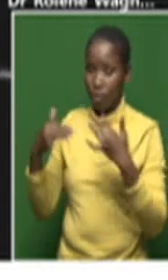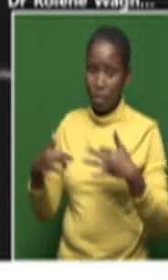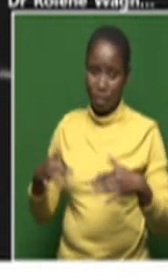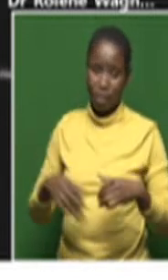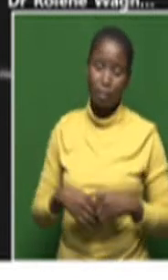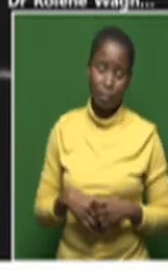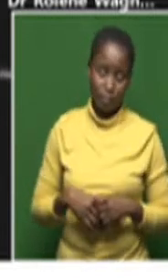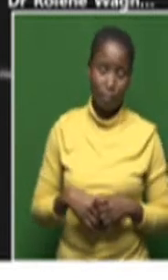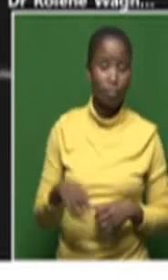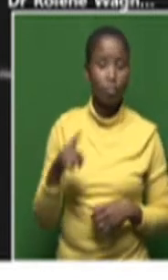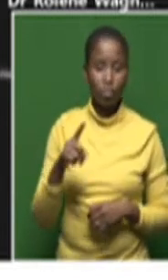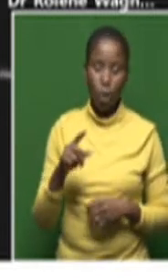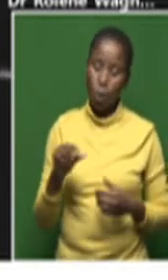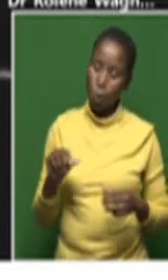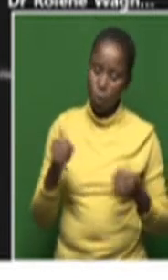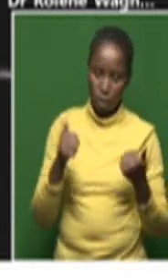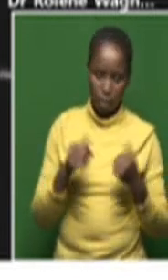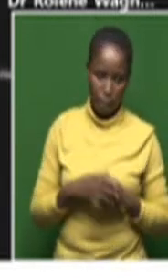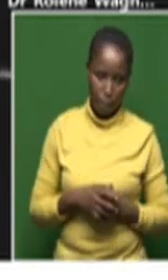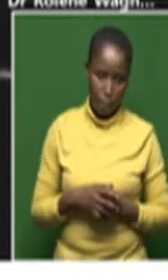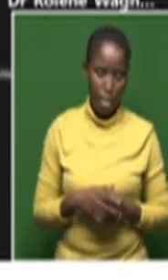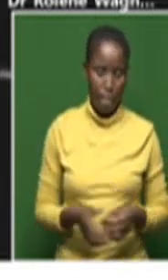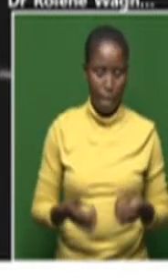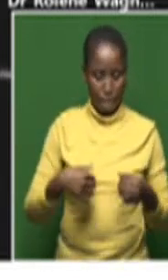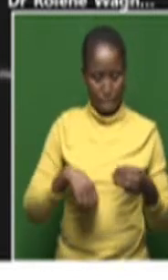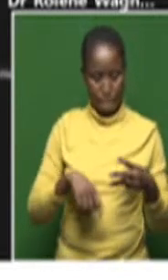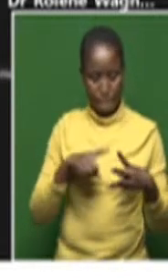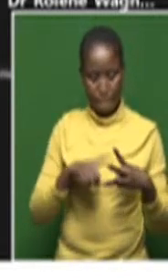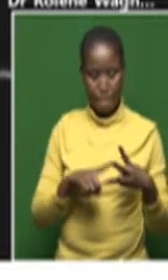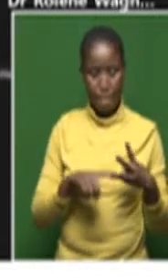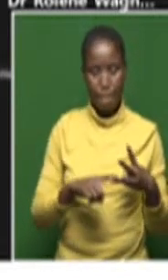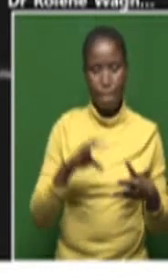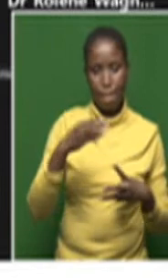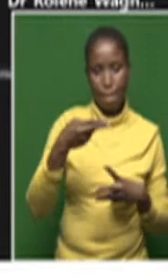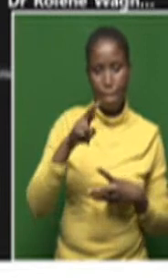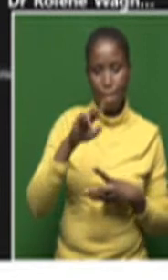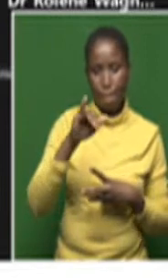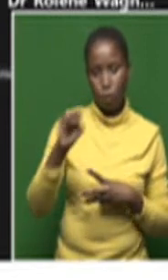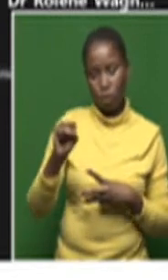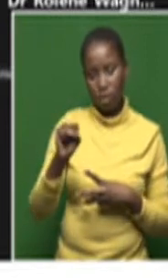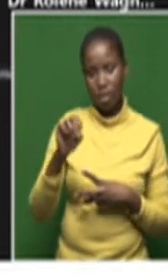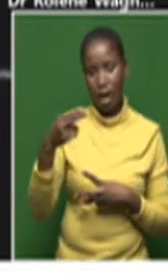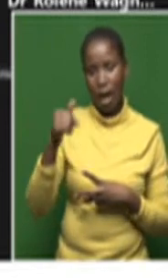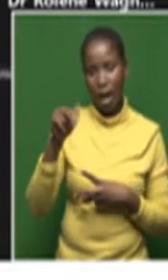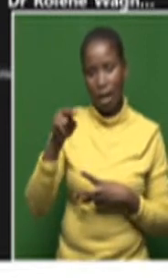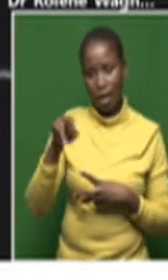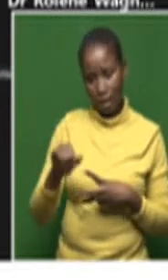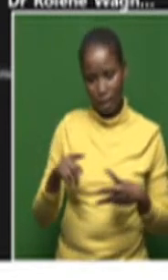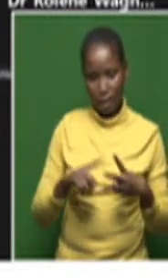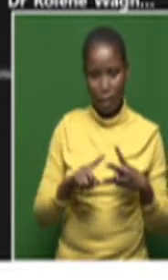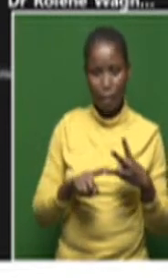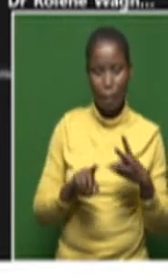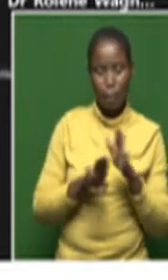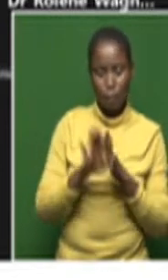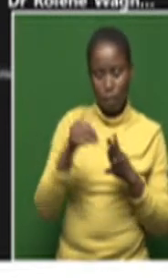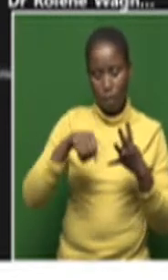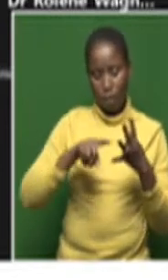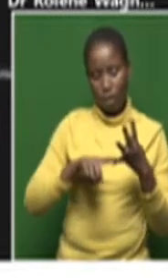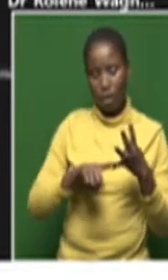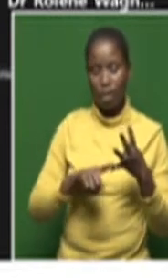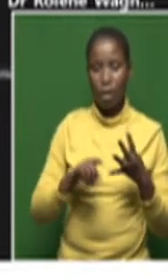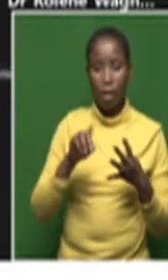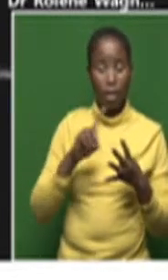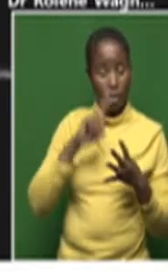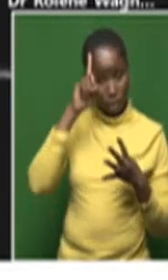month. So that's really significant. Followed by Chris Hani with a 63% improvement, and then our Tambo and Nelson Mandela